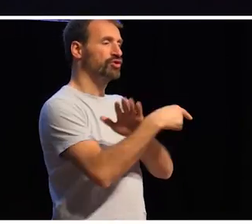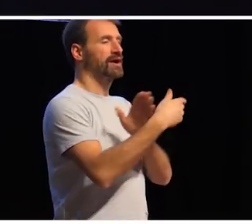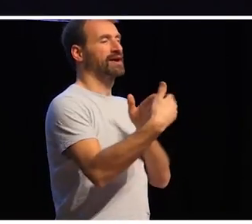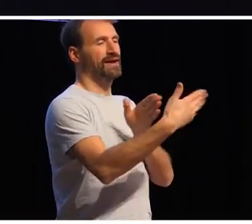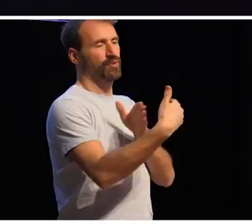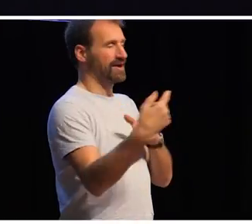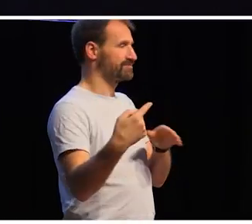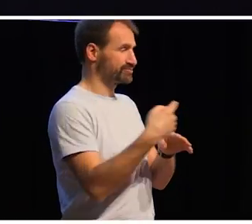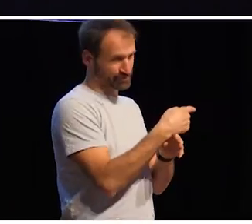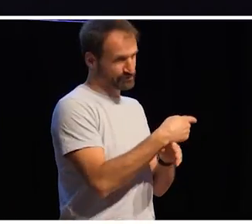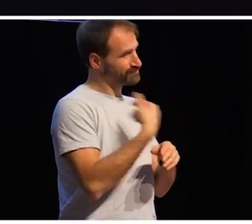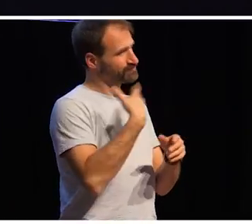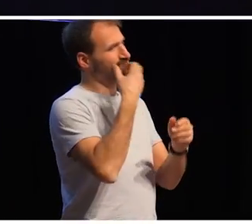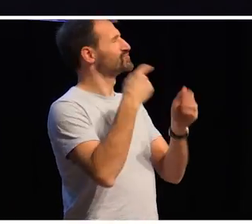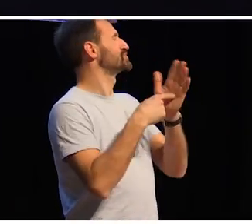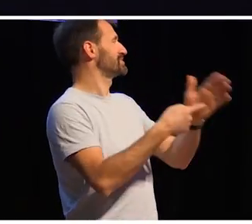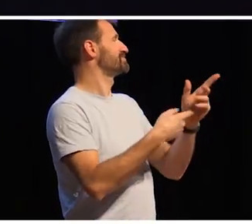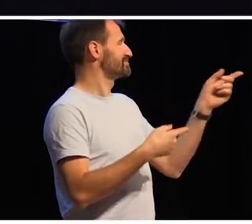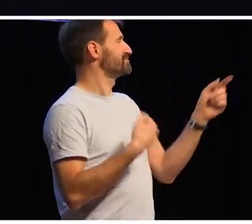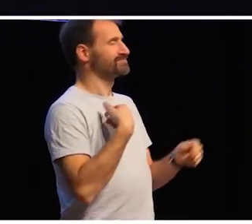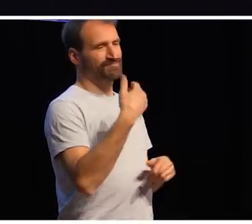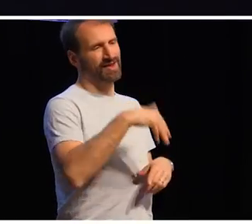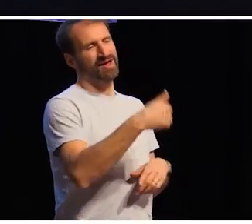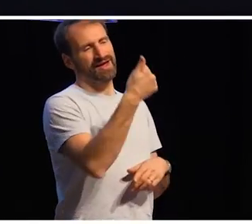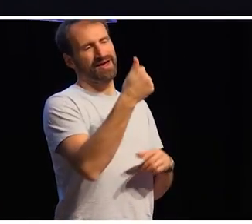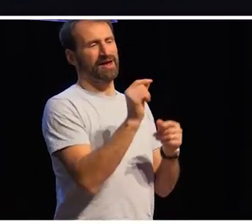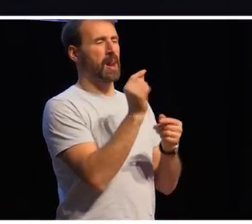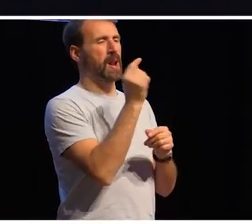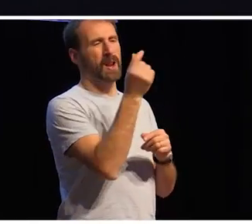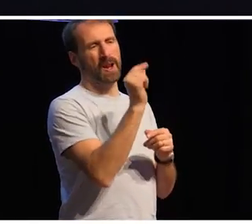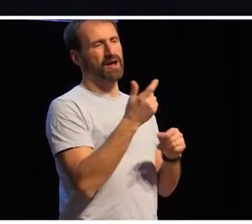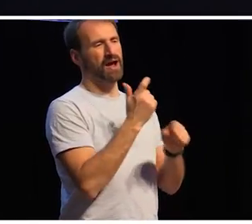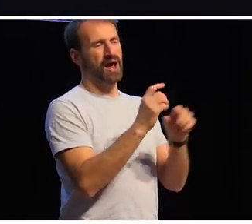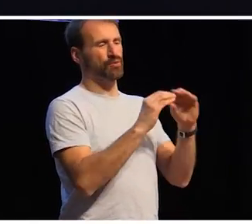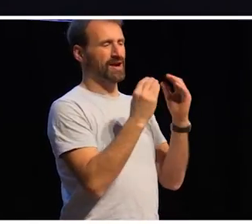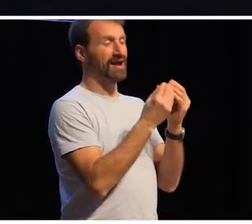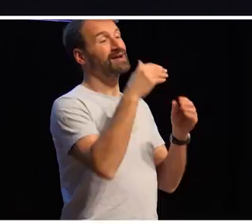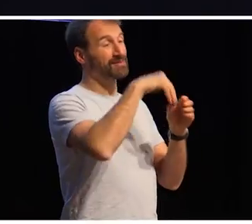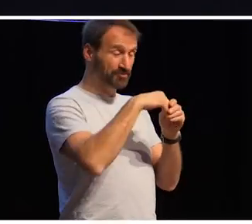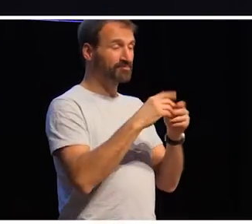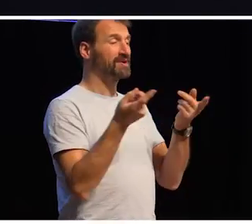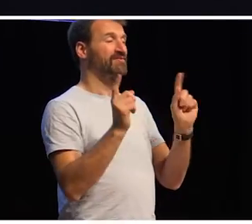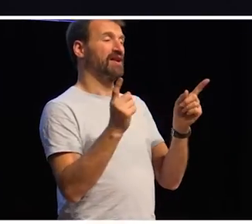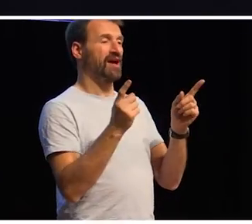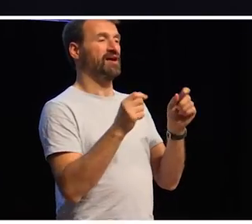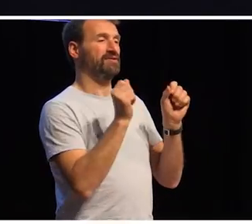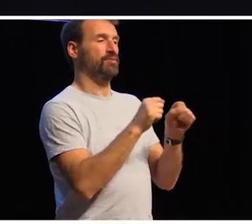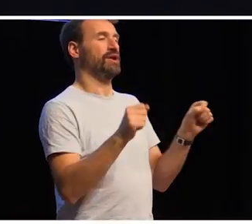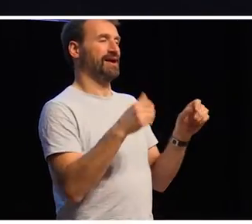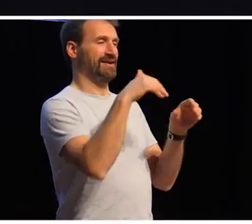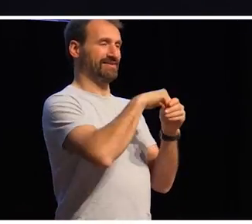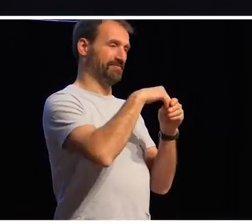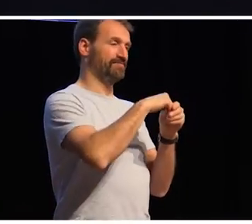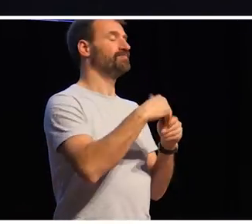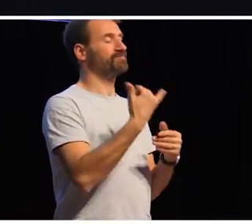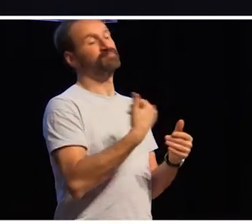have a tiny hardware with wireless capabilities that I was talking about. I want to show you some of the major features that